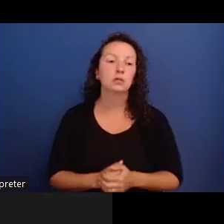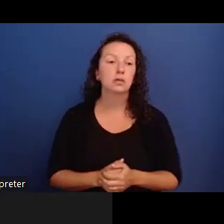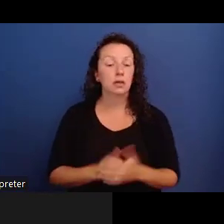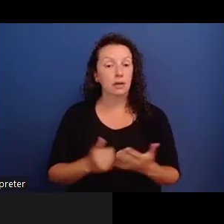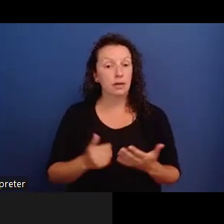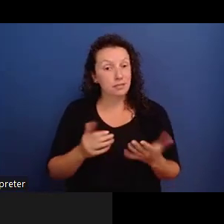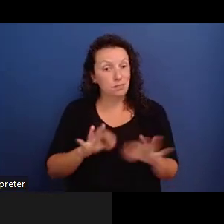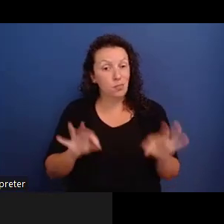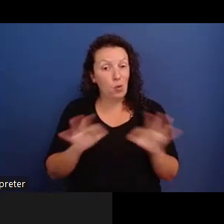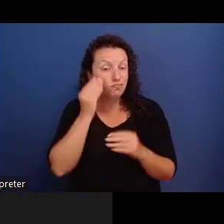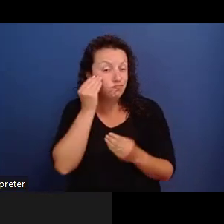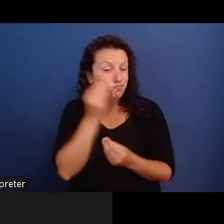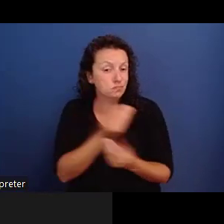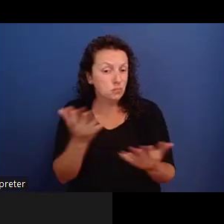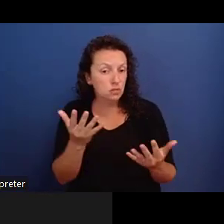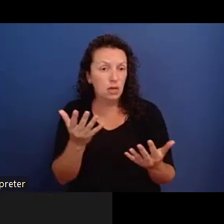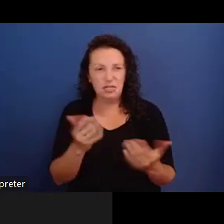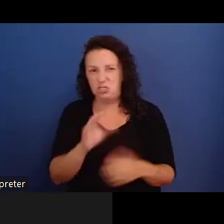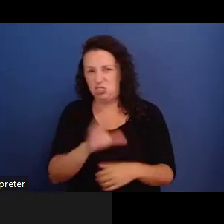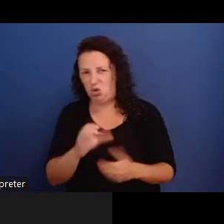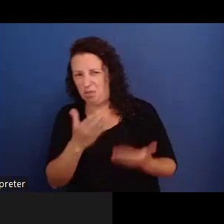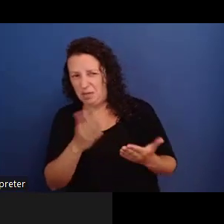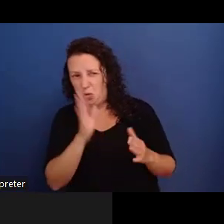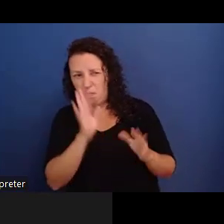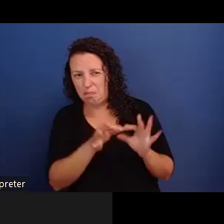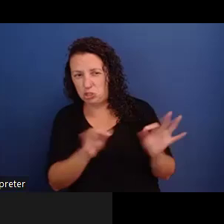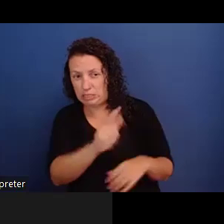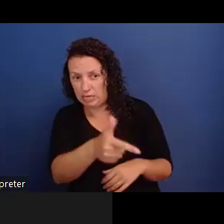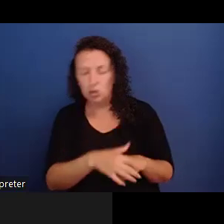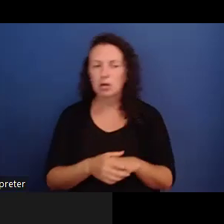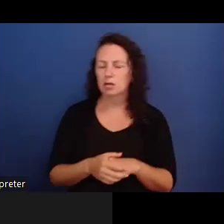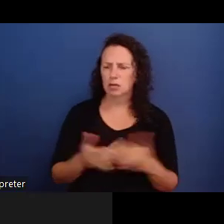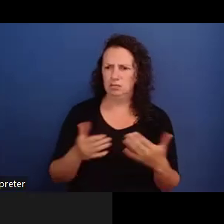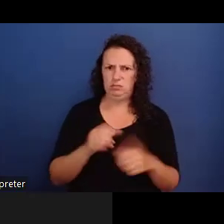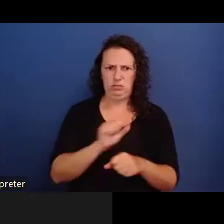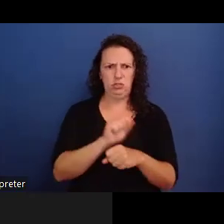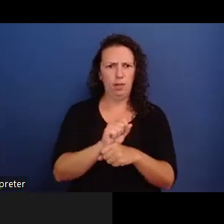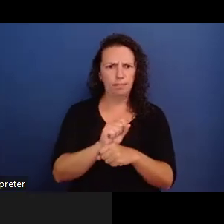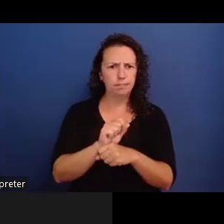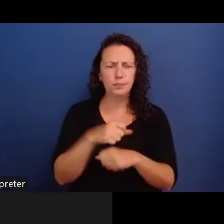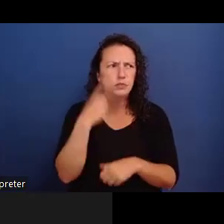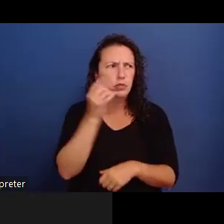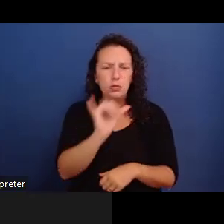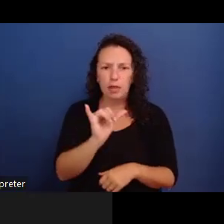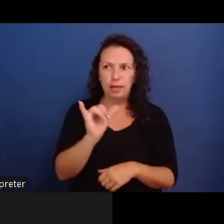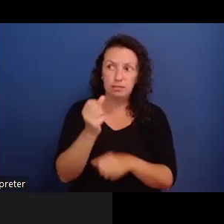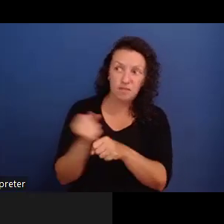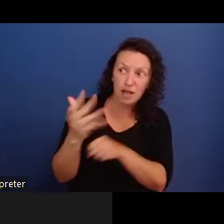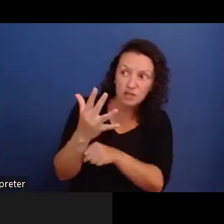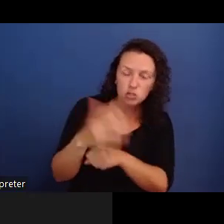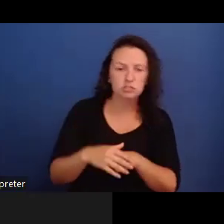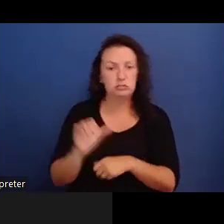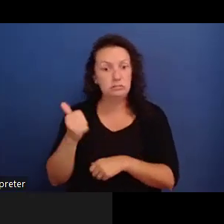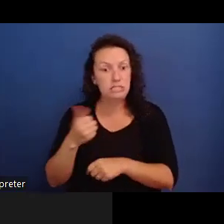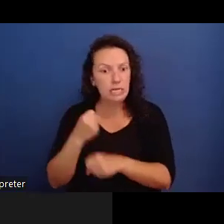but so what's the job market going to be like in 5 to 10 years? And kind of what other